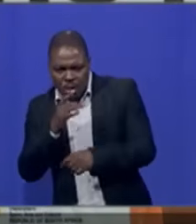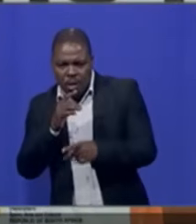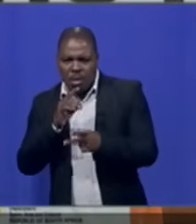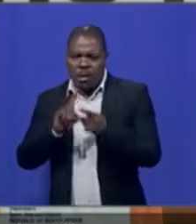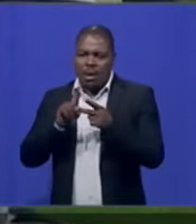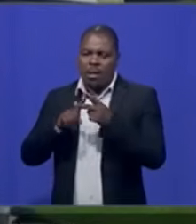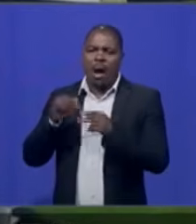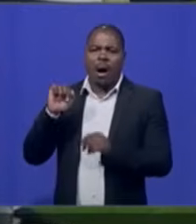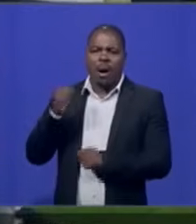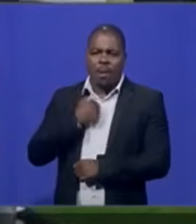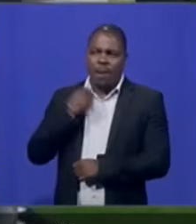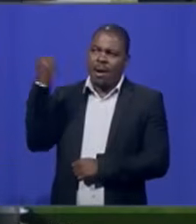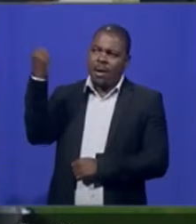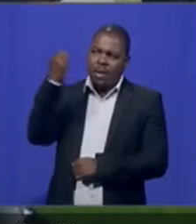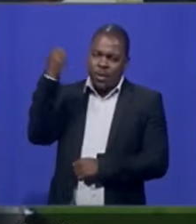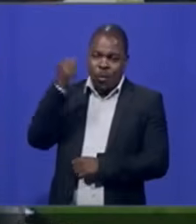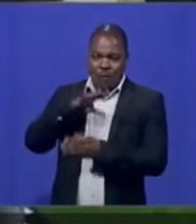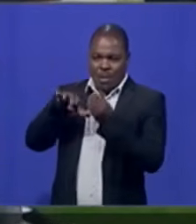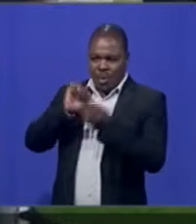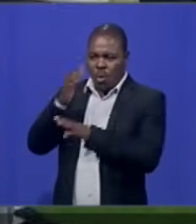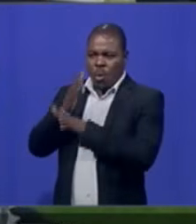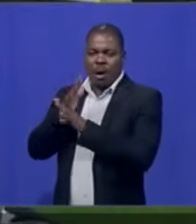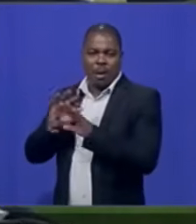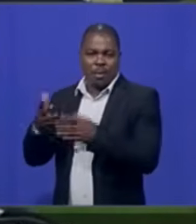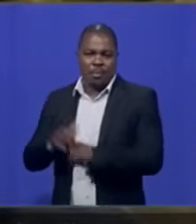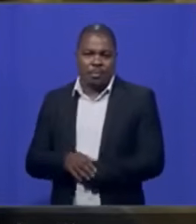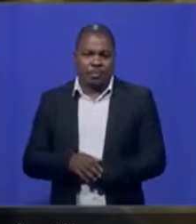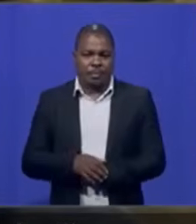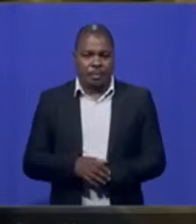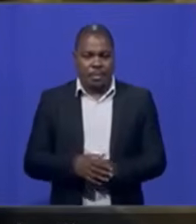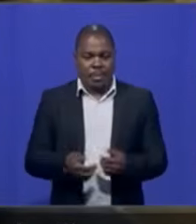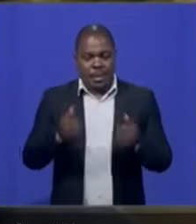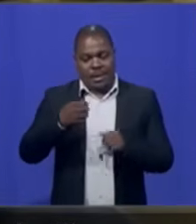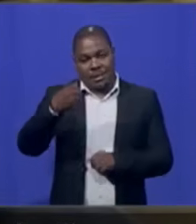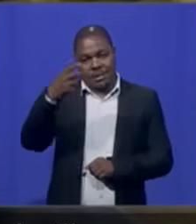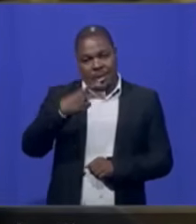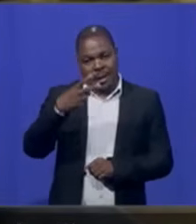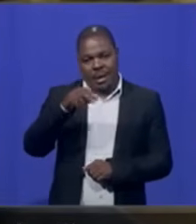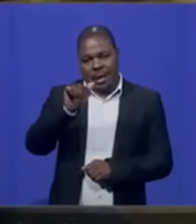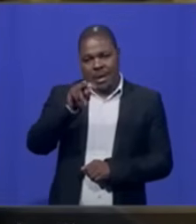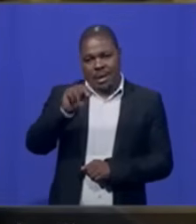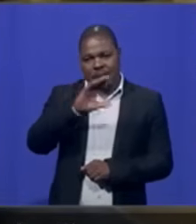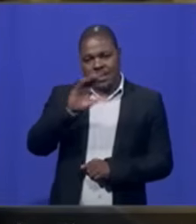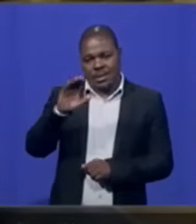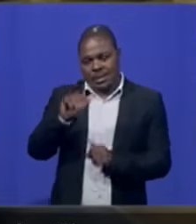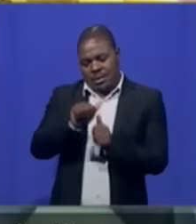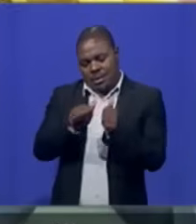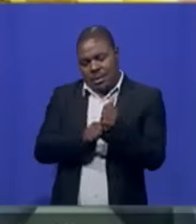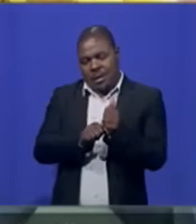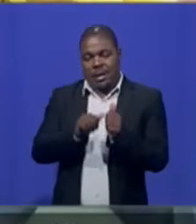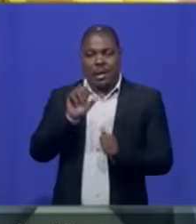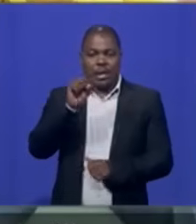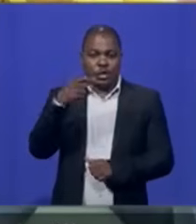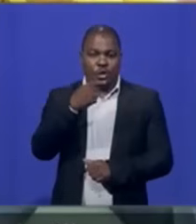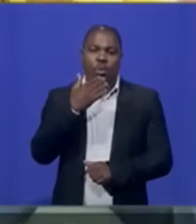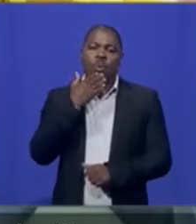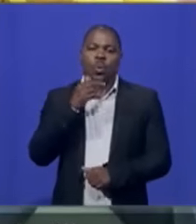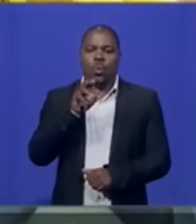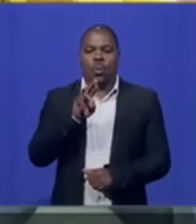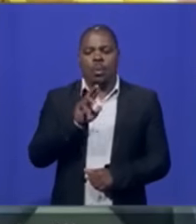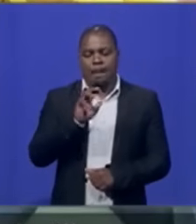our heroes. Ati ka lehlakureng le leng mongodi e moholo wa bobedi wa ANC Maropene ga Mokgopa o hatelletse hore ho be